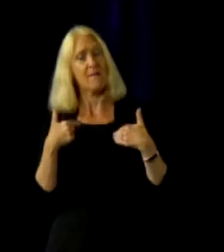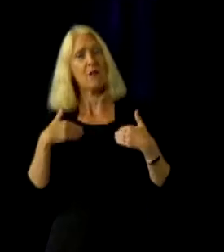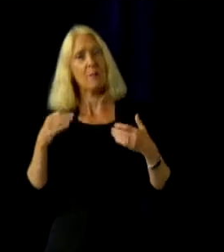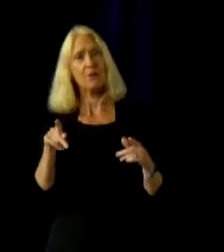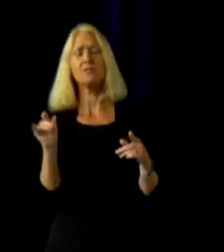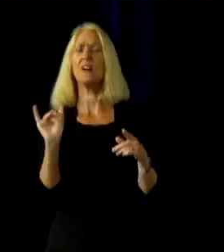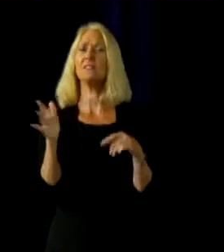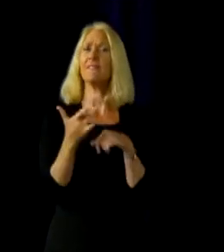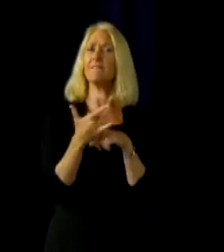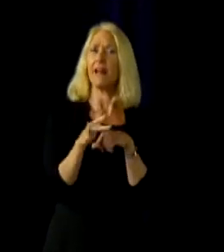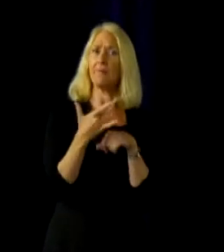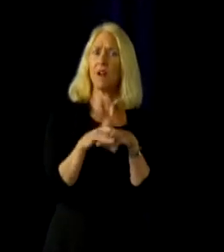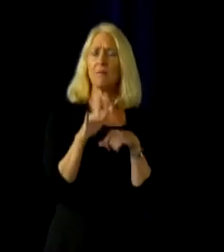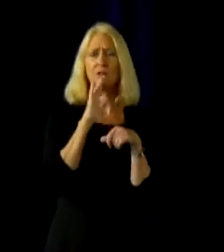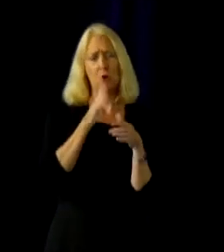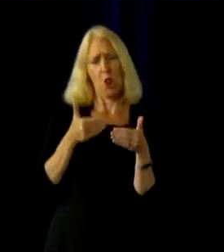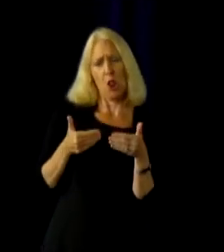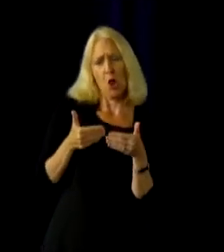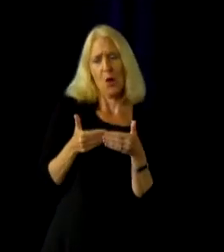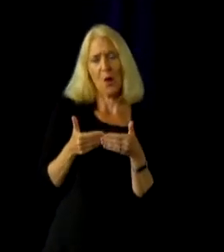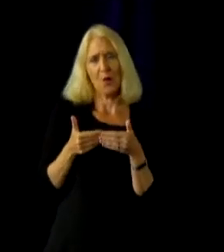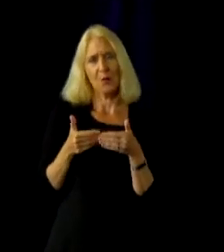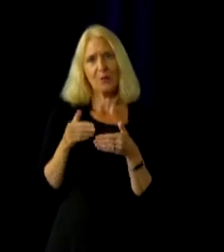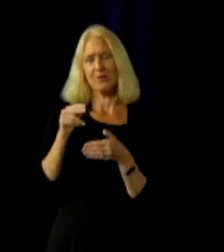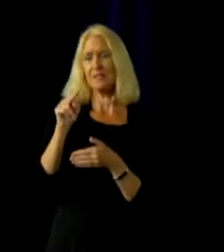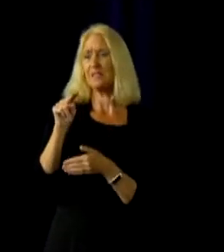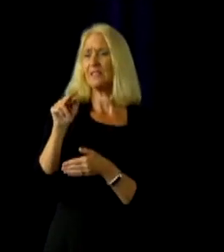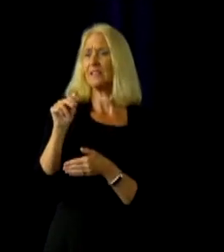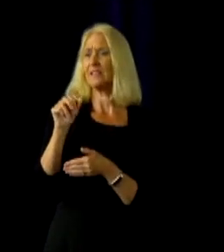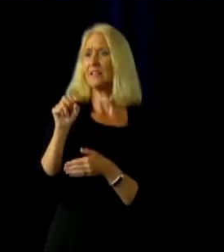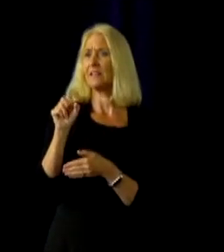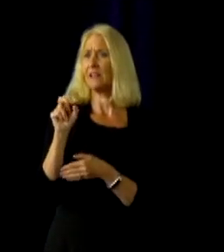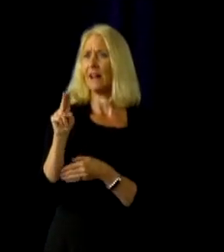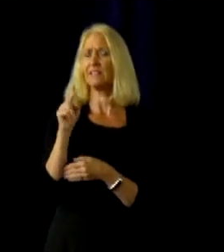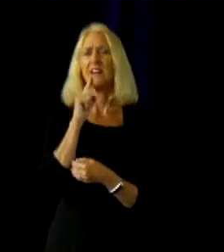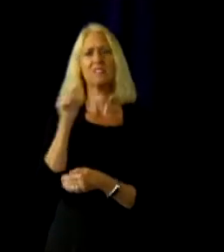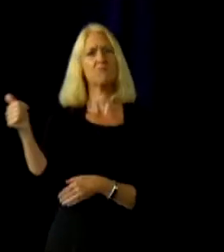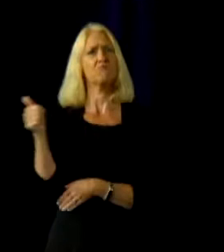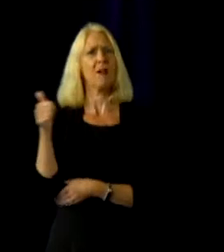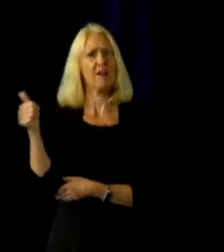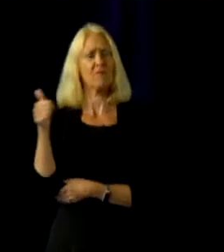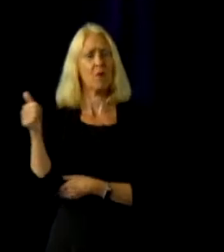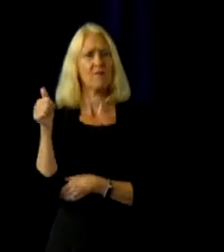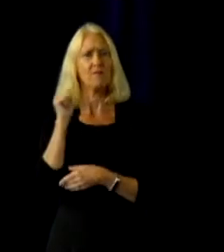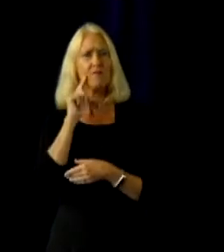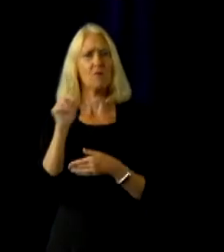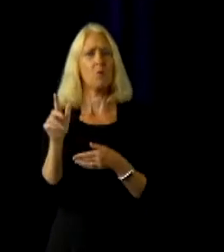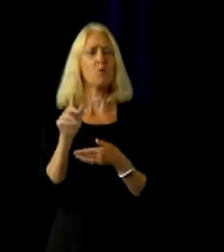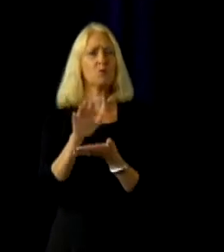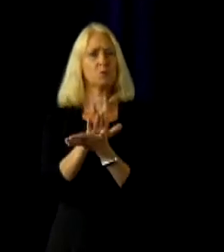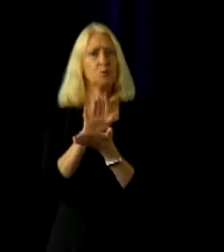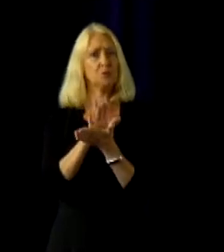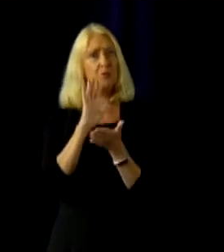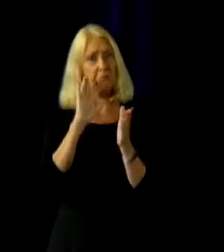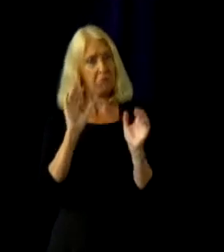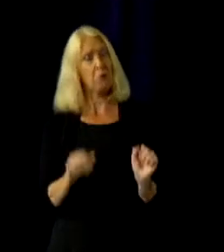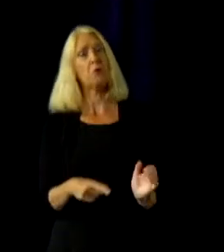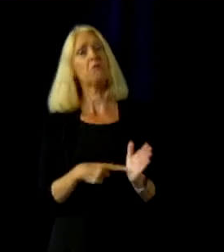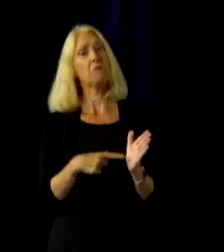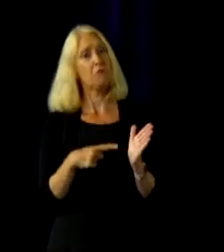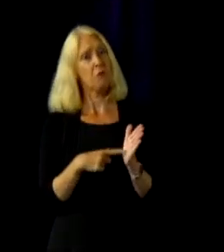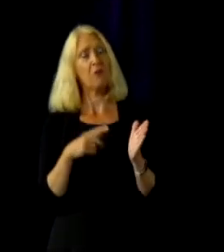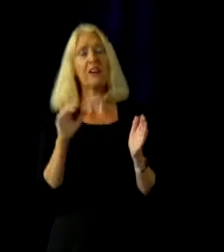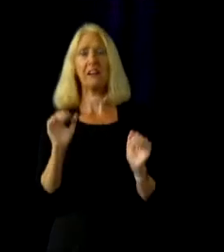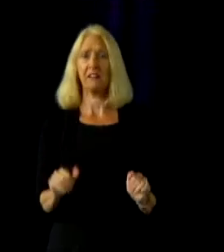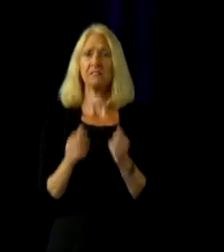available. It was in close proximity to Nassau County, so I could travel to that campus. It was affordable, and it was